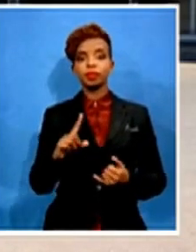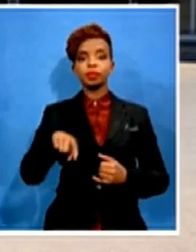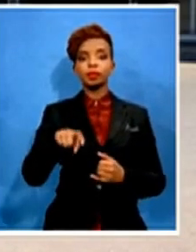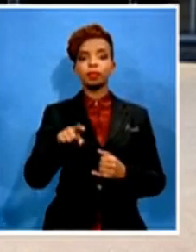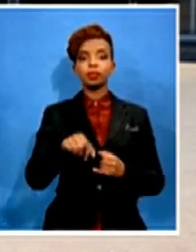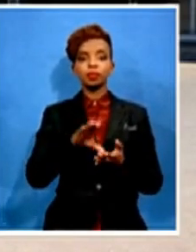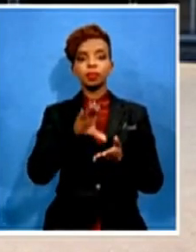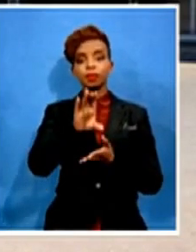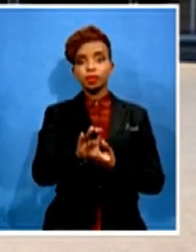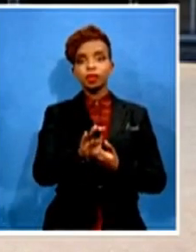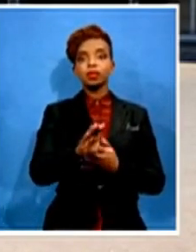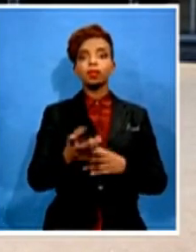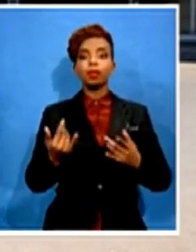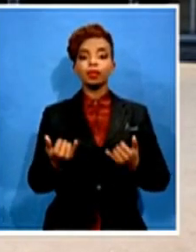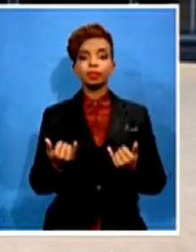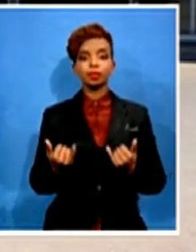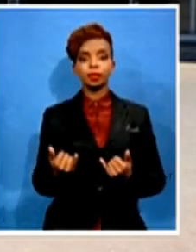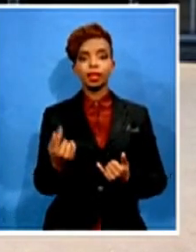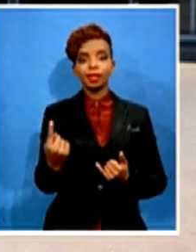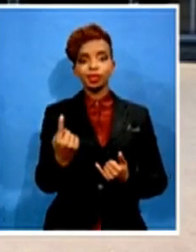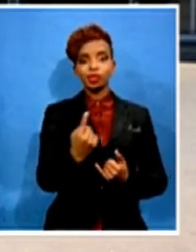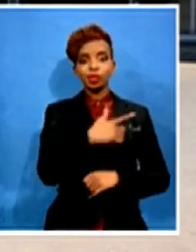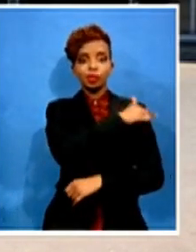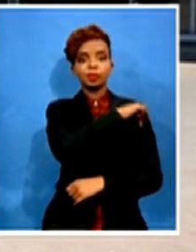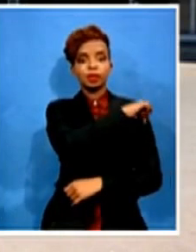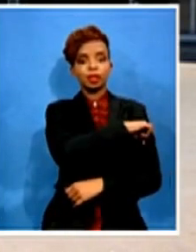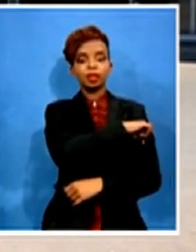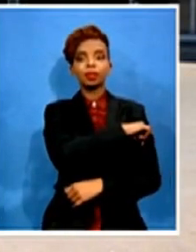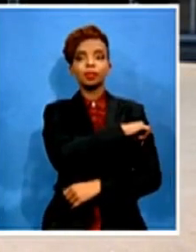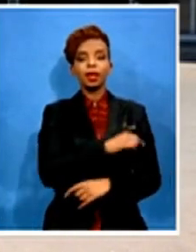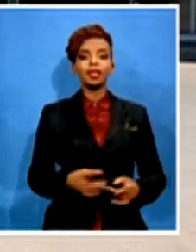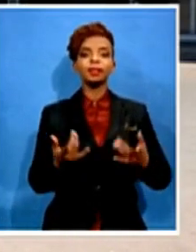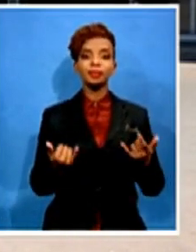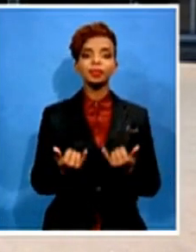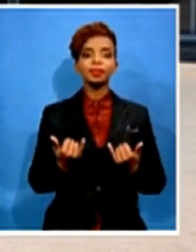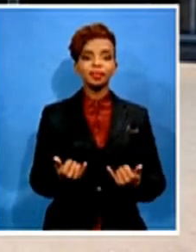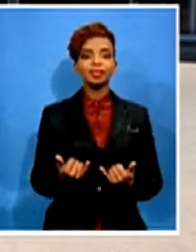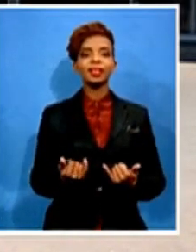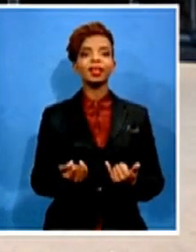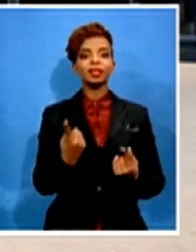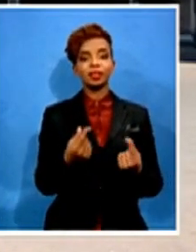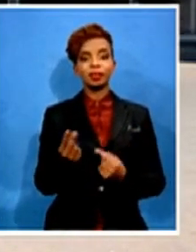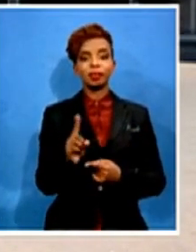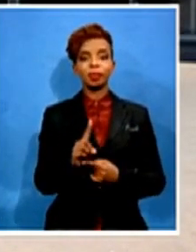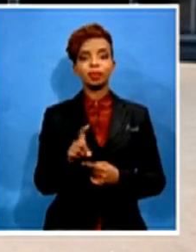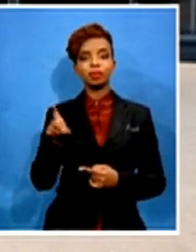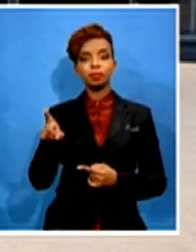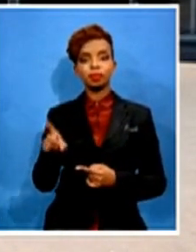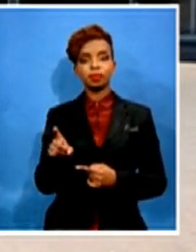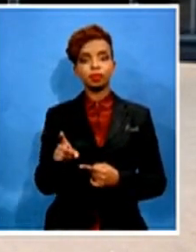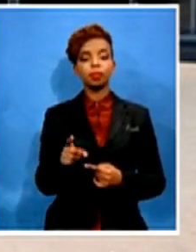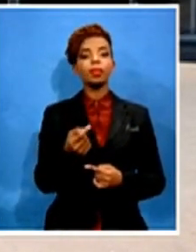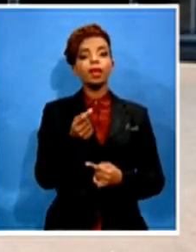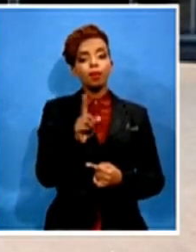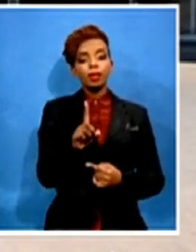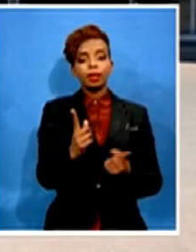and every hospital has. So this hospital, Northdale Hospital, was expected to have a fever clinic funded by their own budget, and